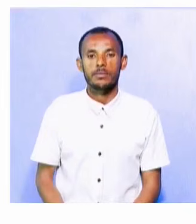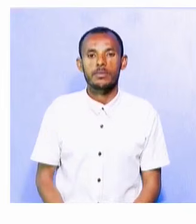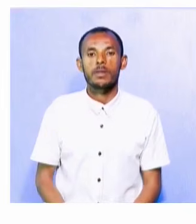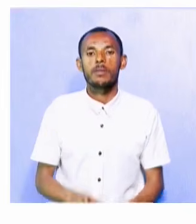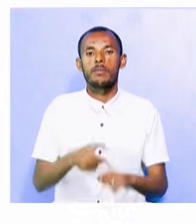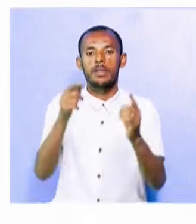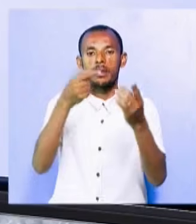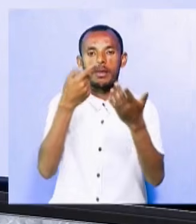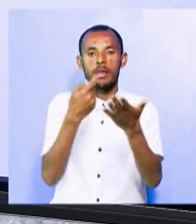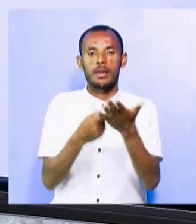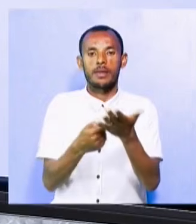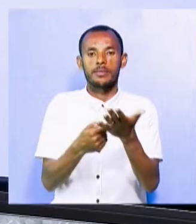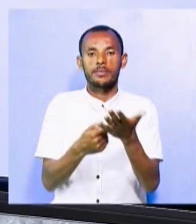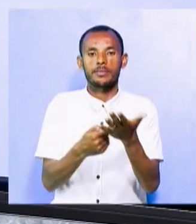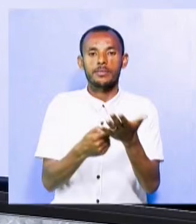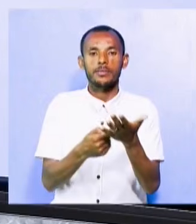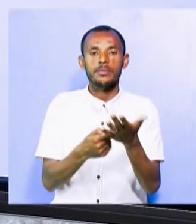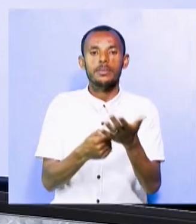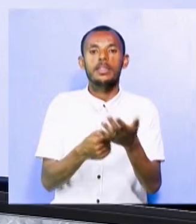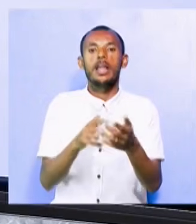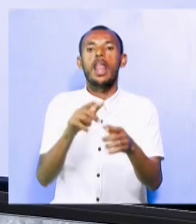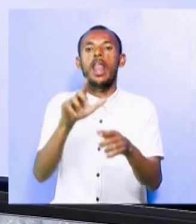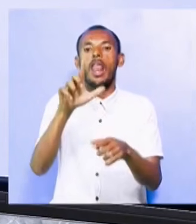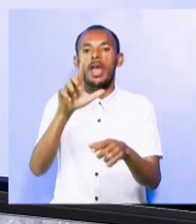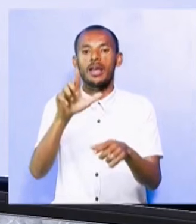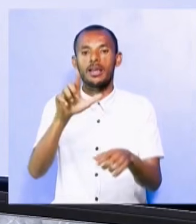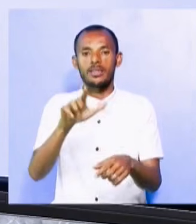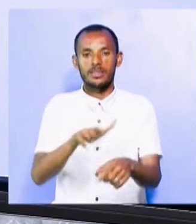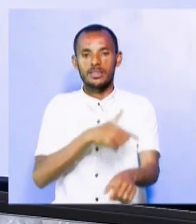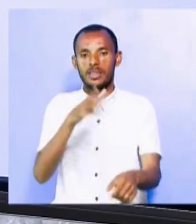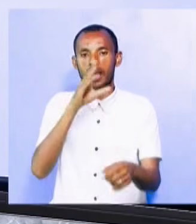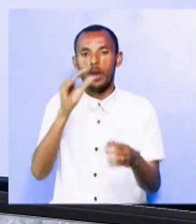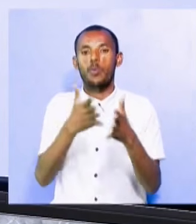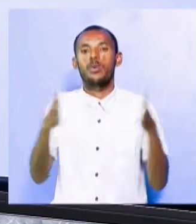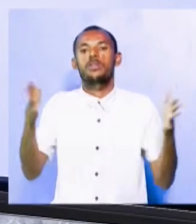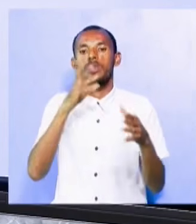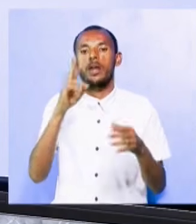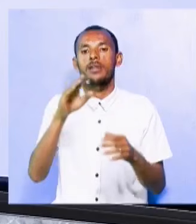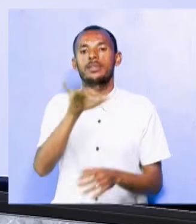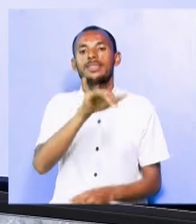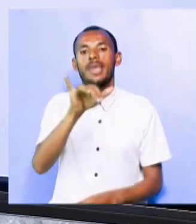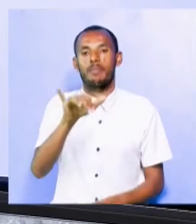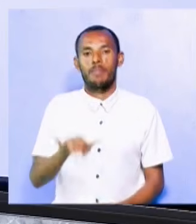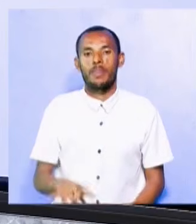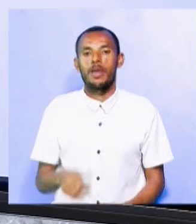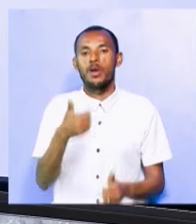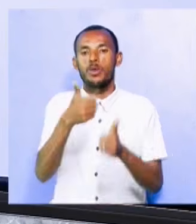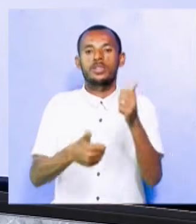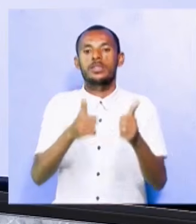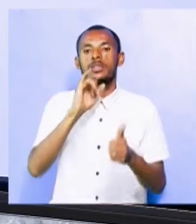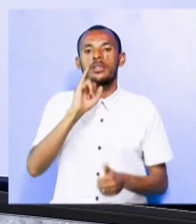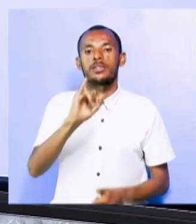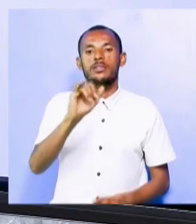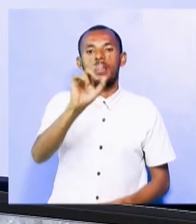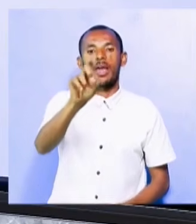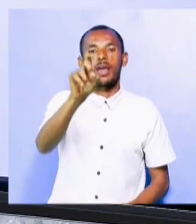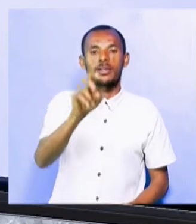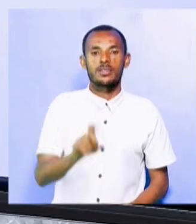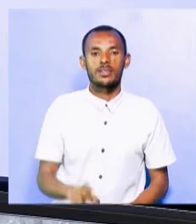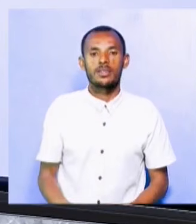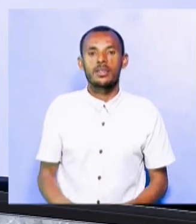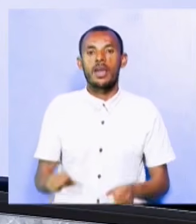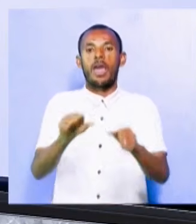But here the length and the width are the same, which is x. So the